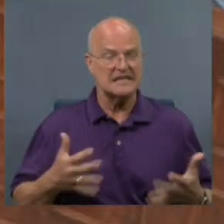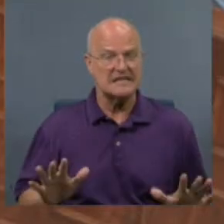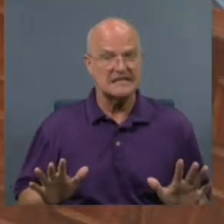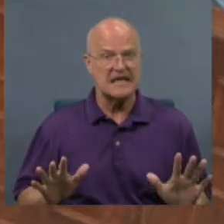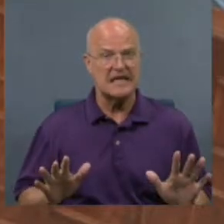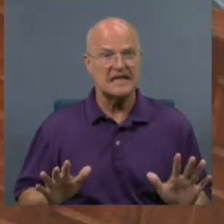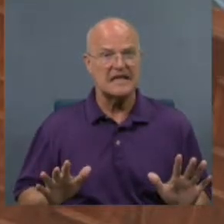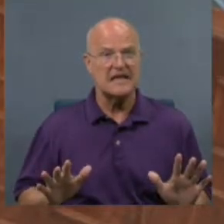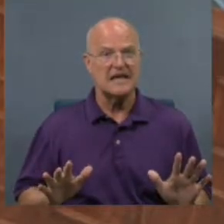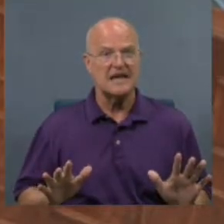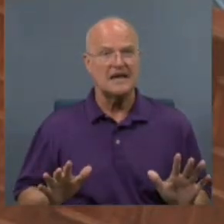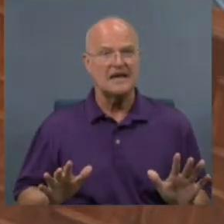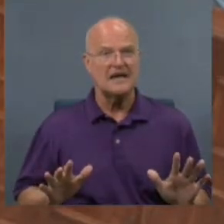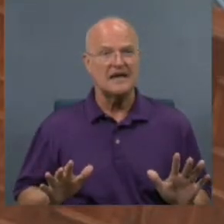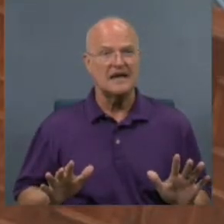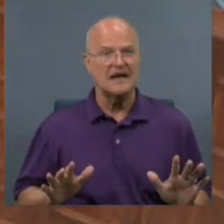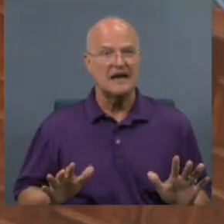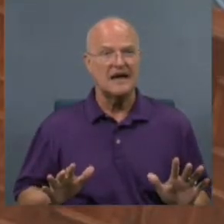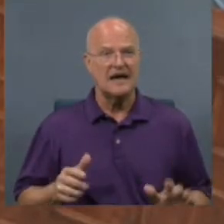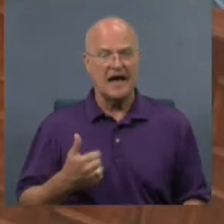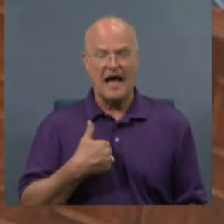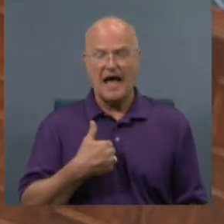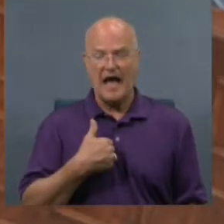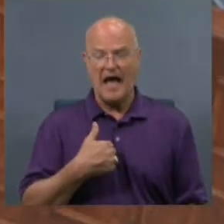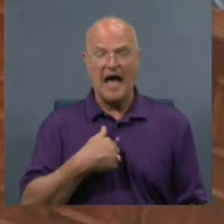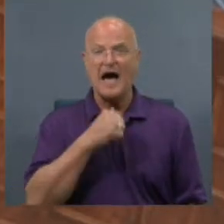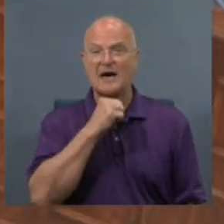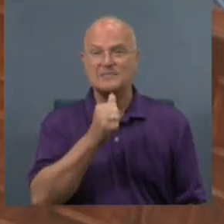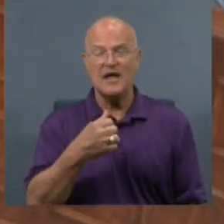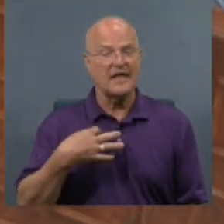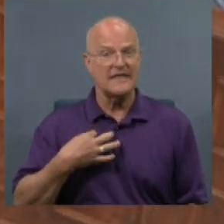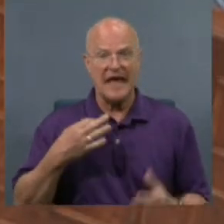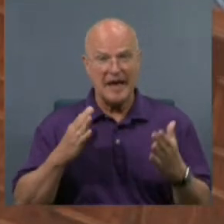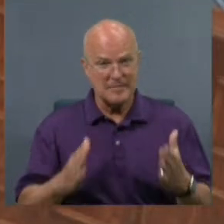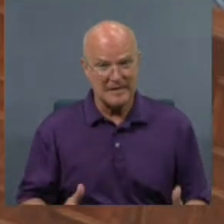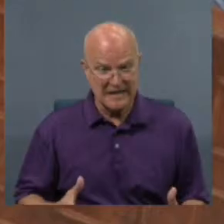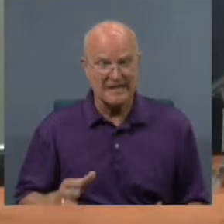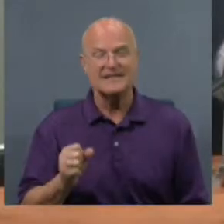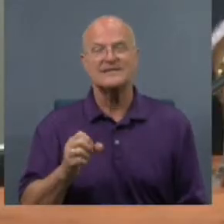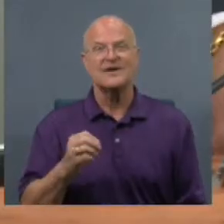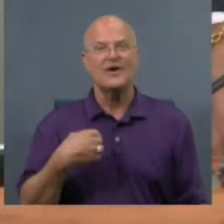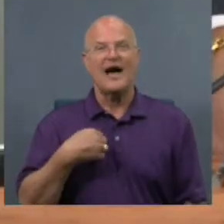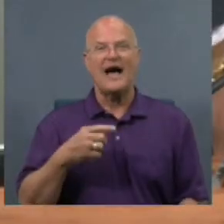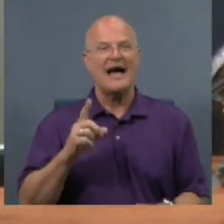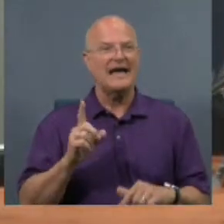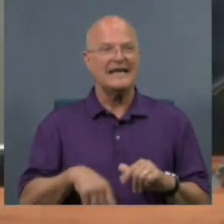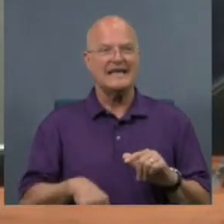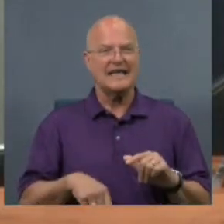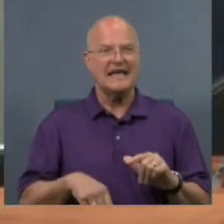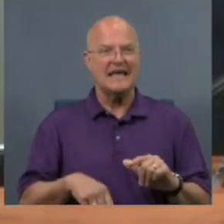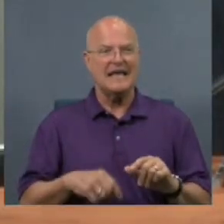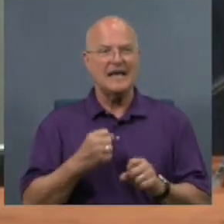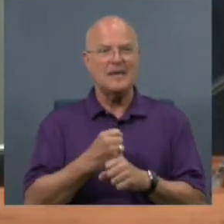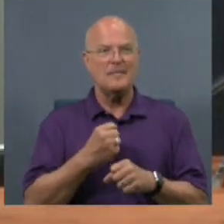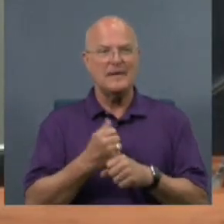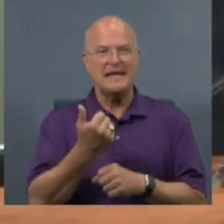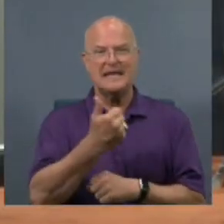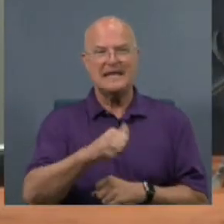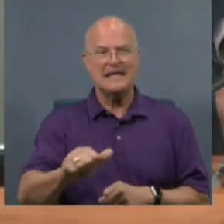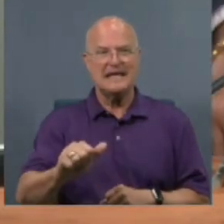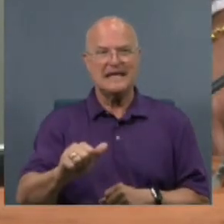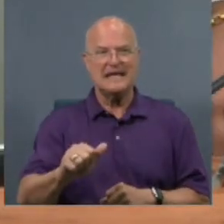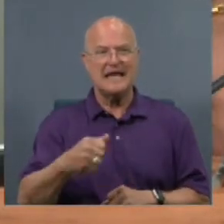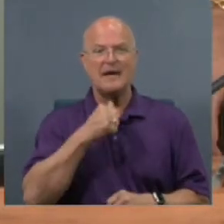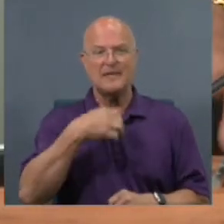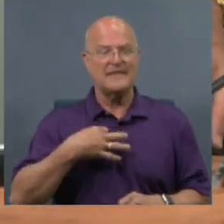I don't know if I'm not the applicant, so I can't make any. I'm